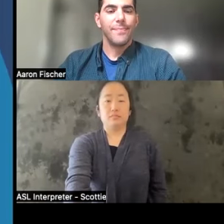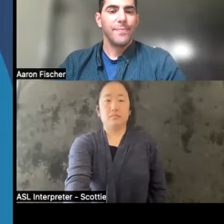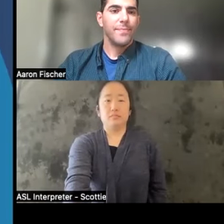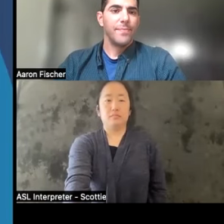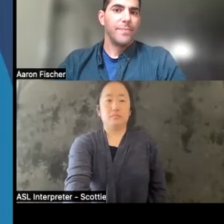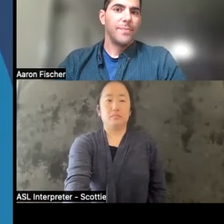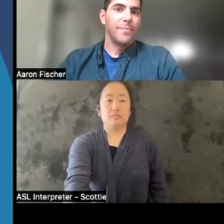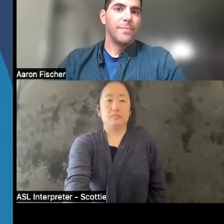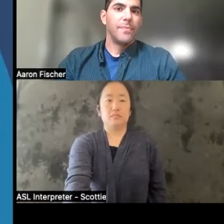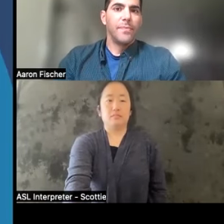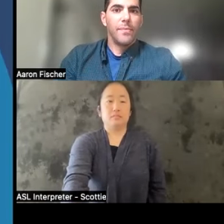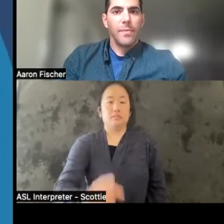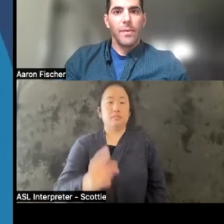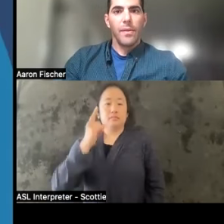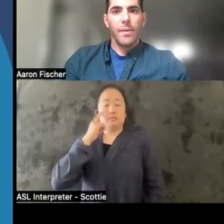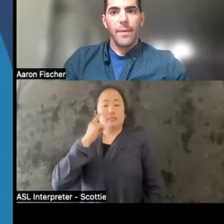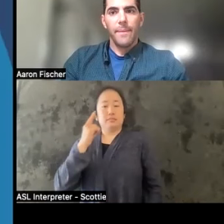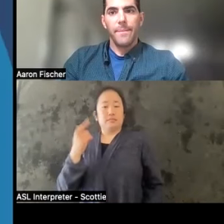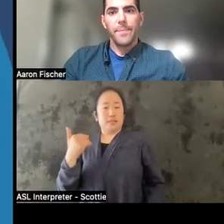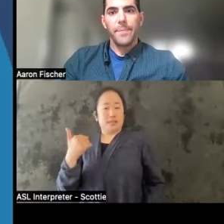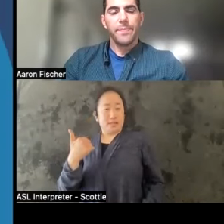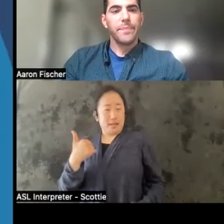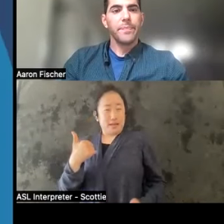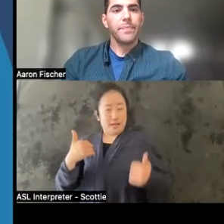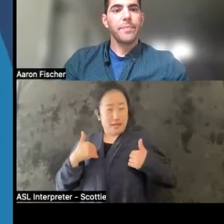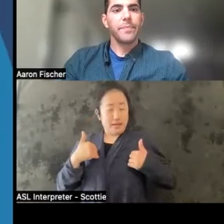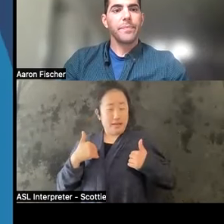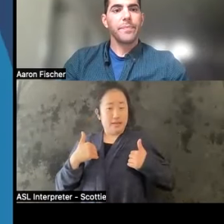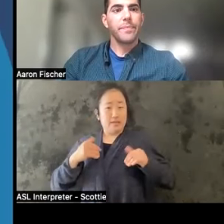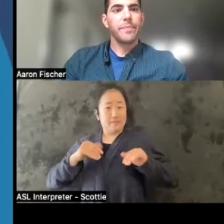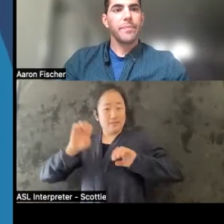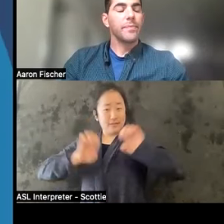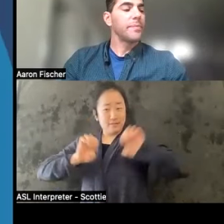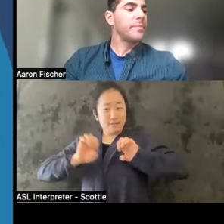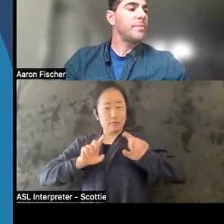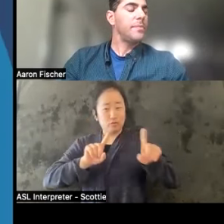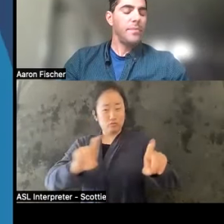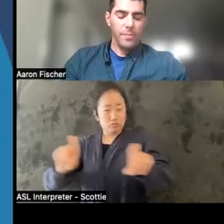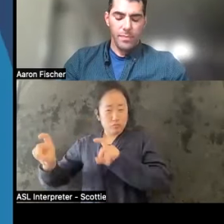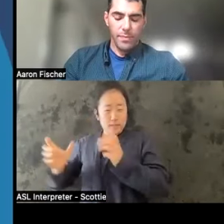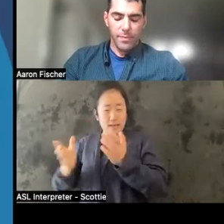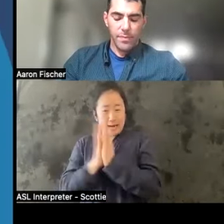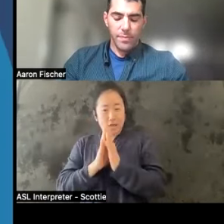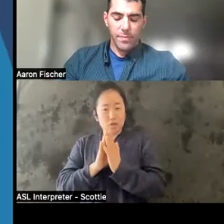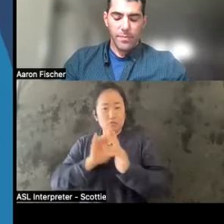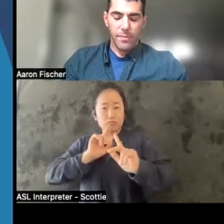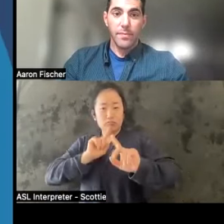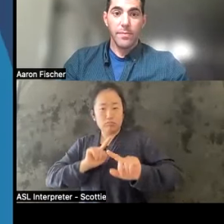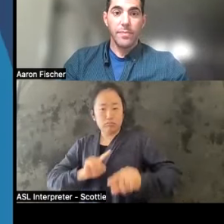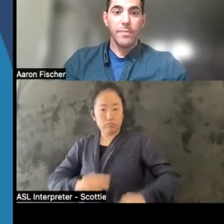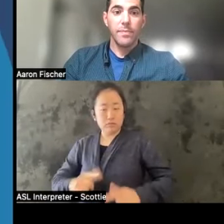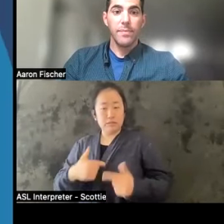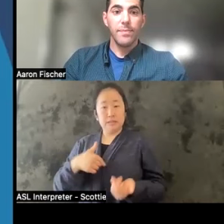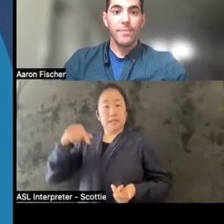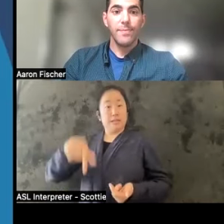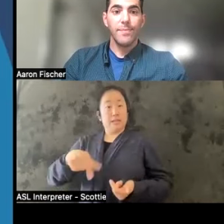a evaluation, a survey that we ask you to take, and let us know how we did today, what you